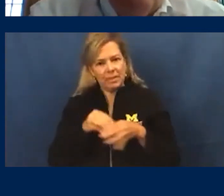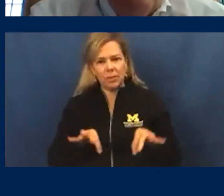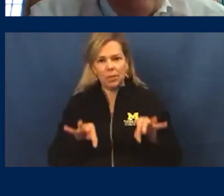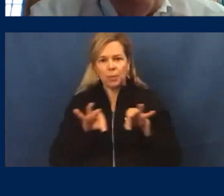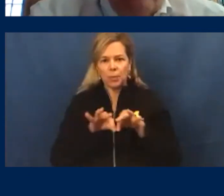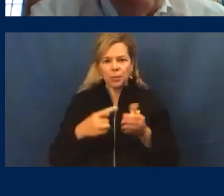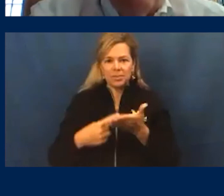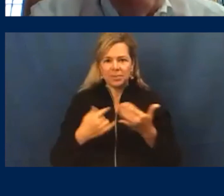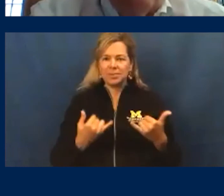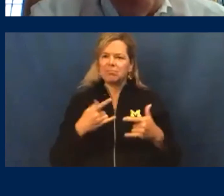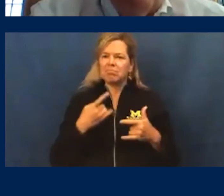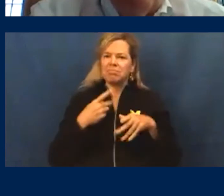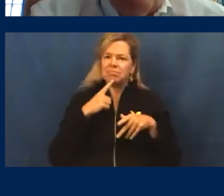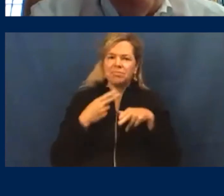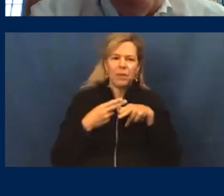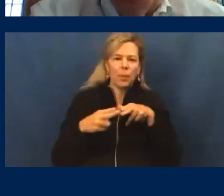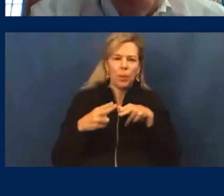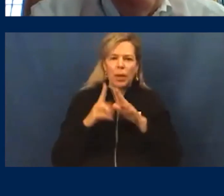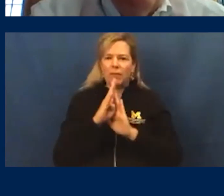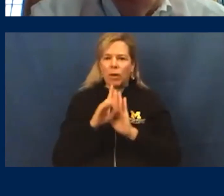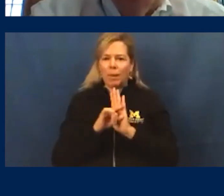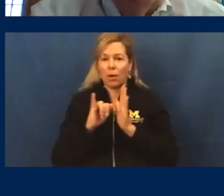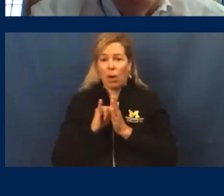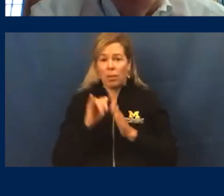a brief background that Governor Whitmer